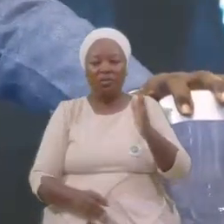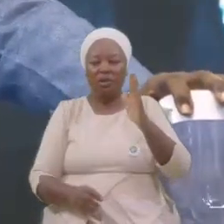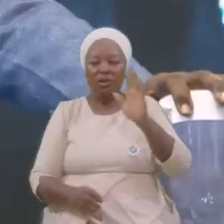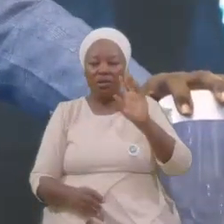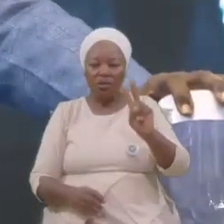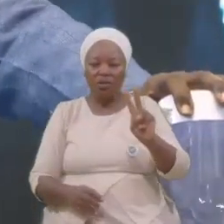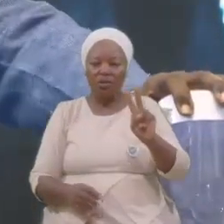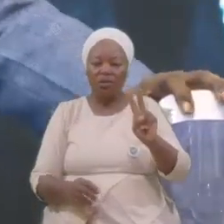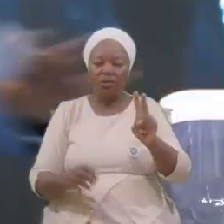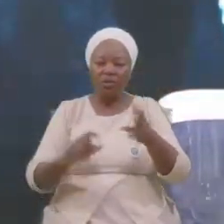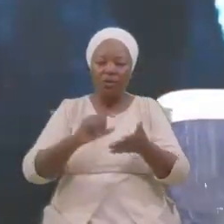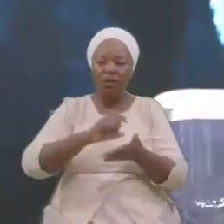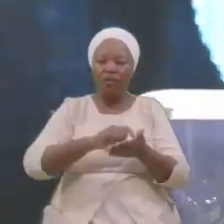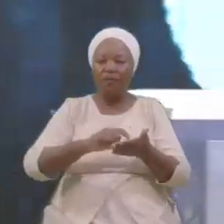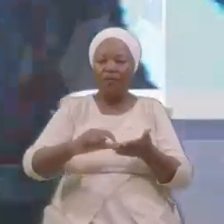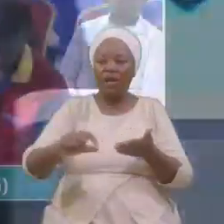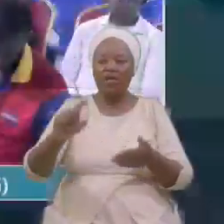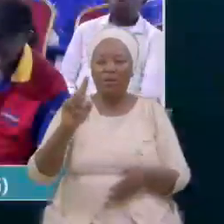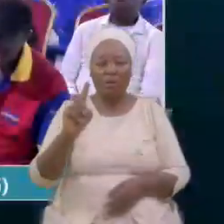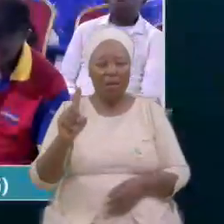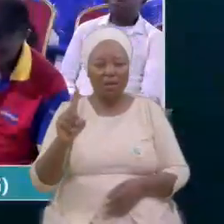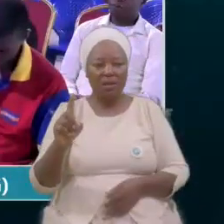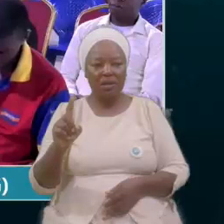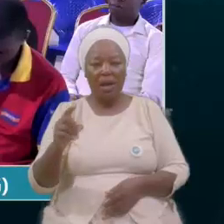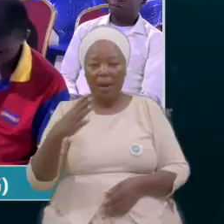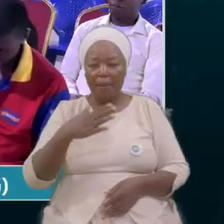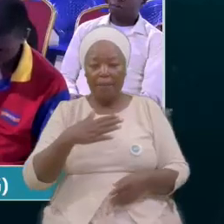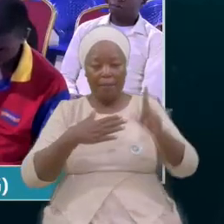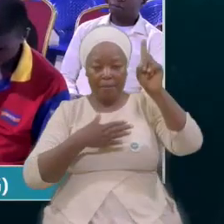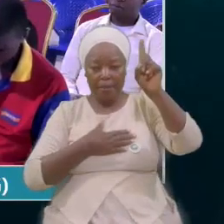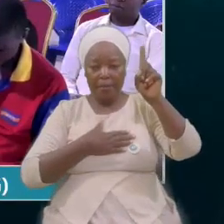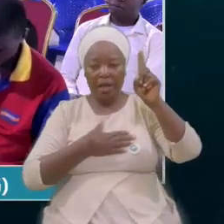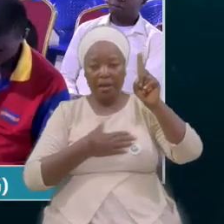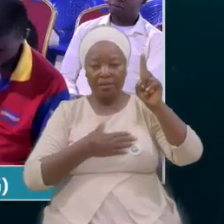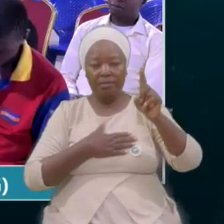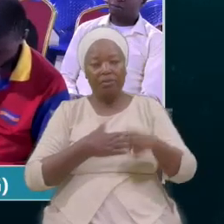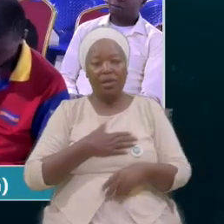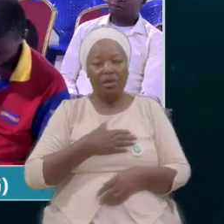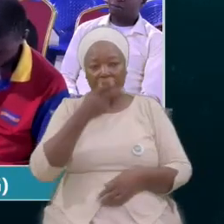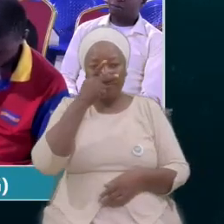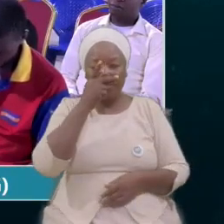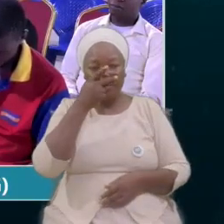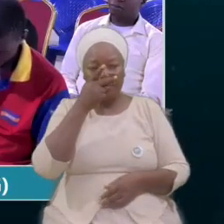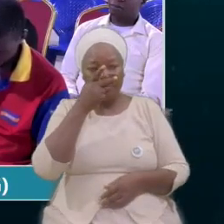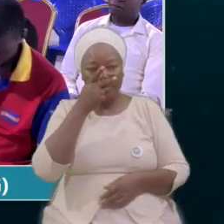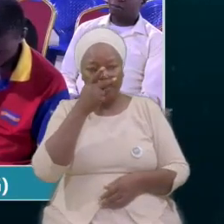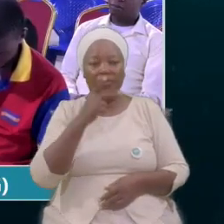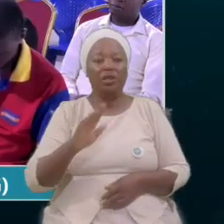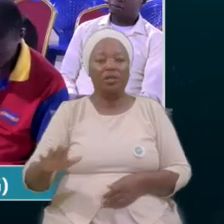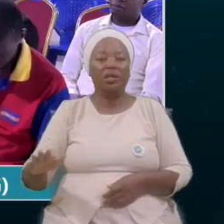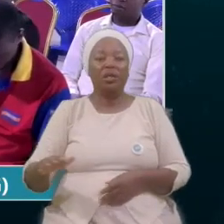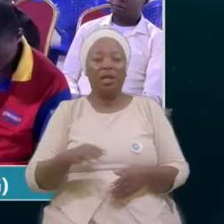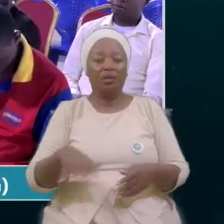chapter 2, from verse 1. My little children, these things write I unto